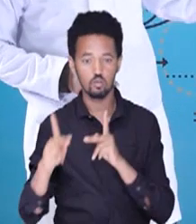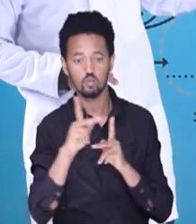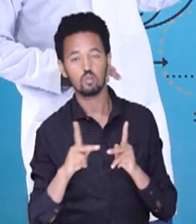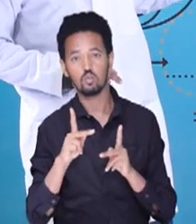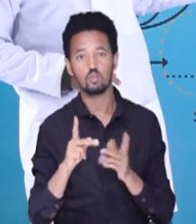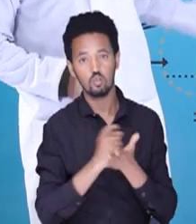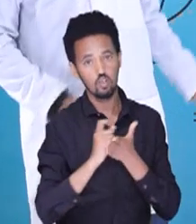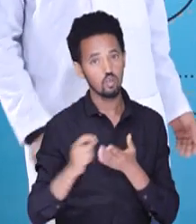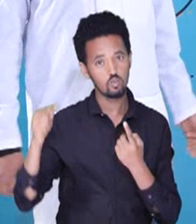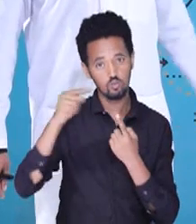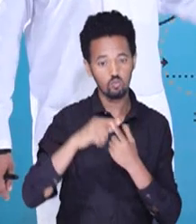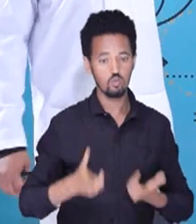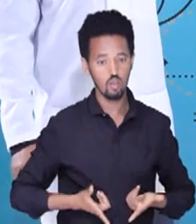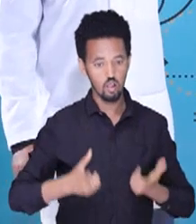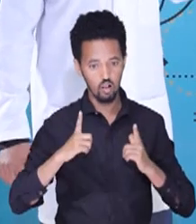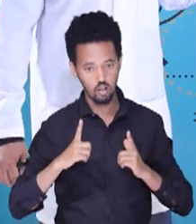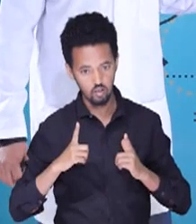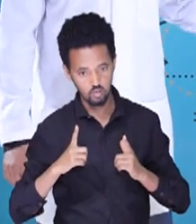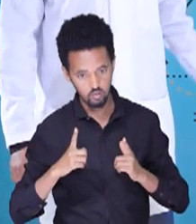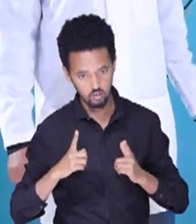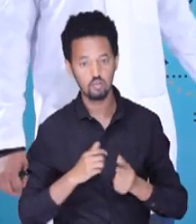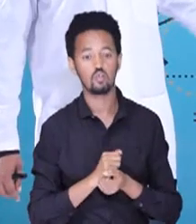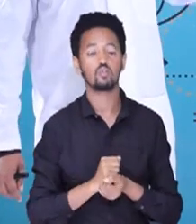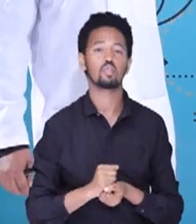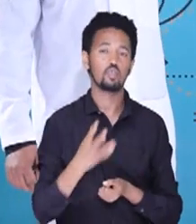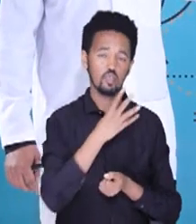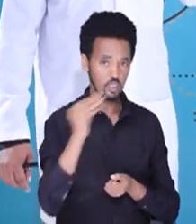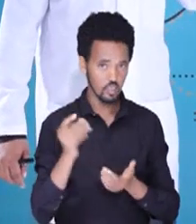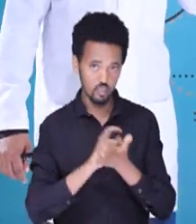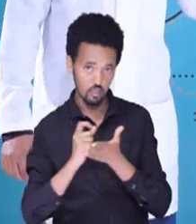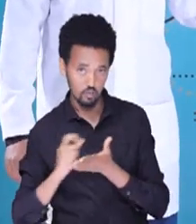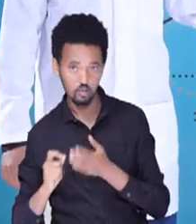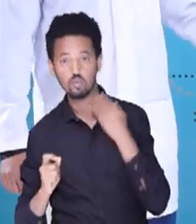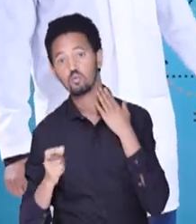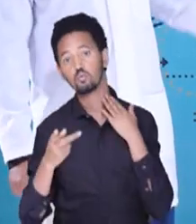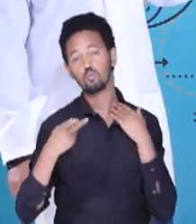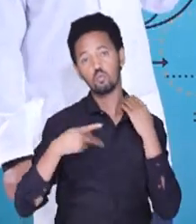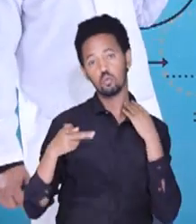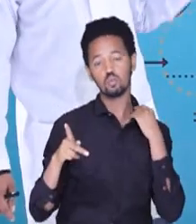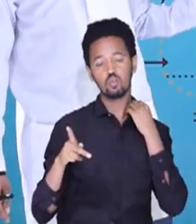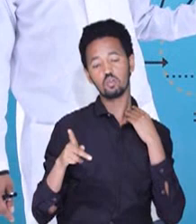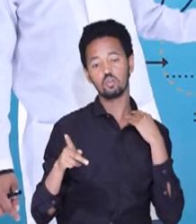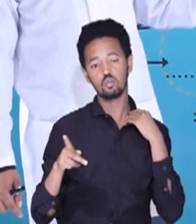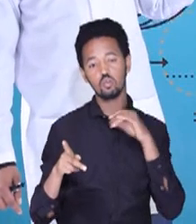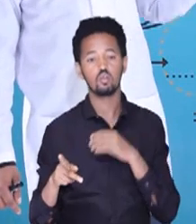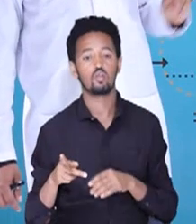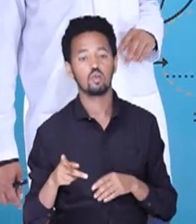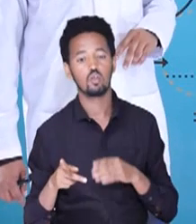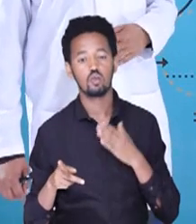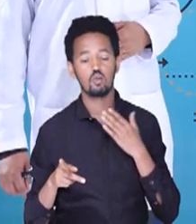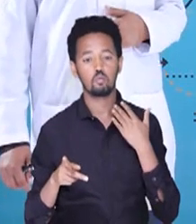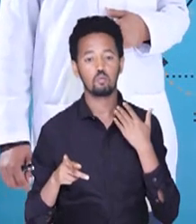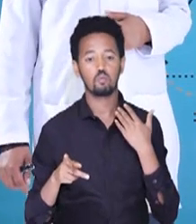right to life, the right to liberty, and the right to property. John Locke's